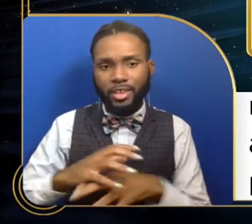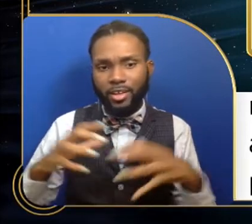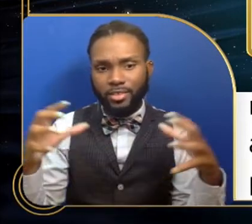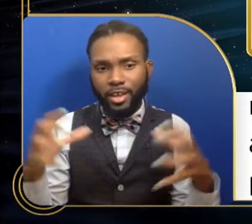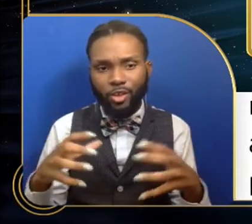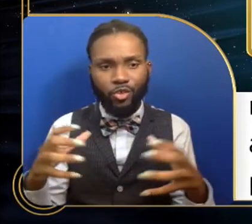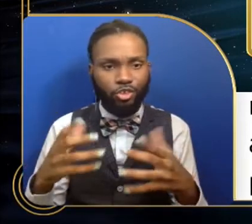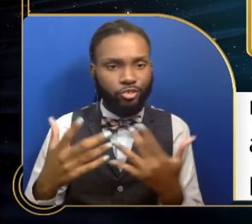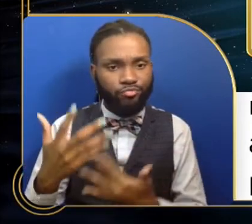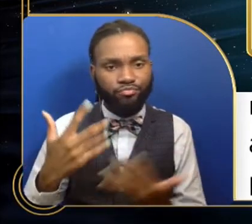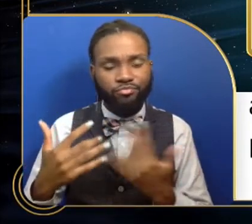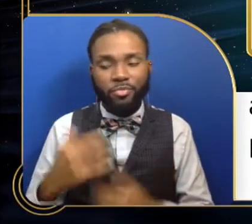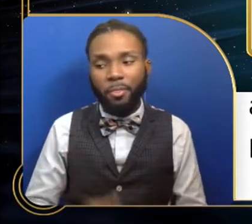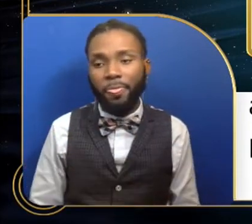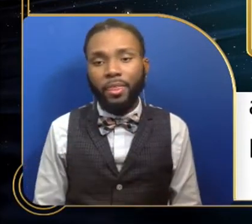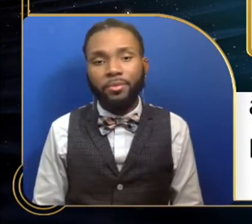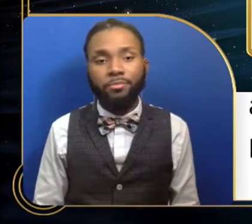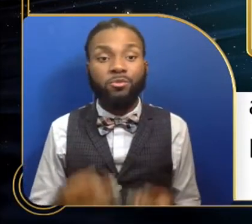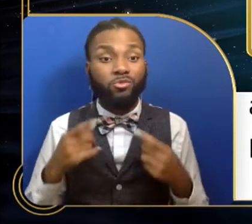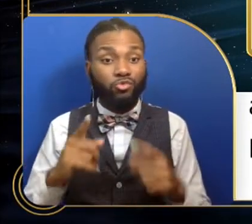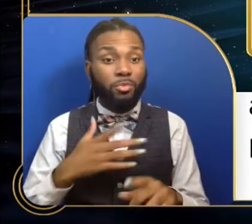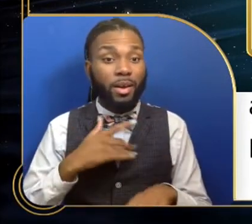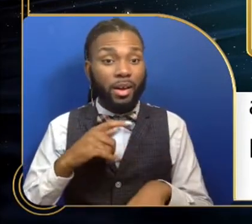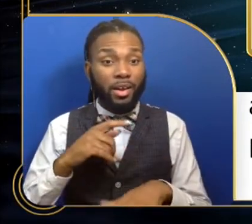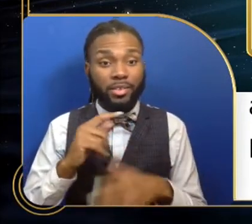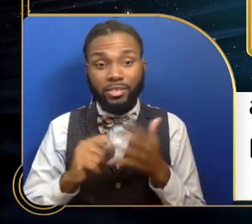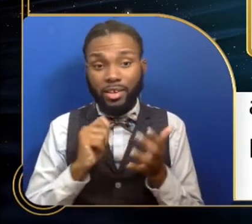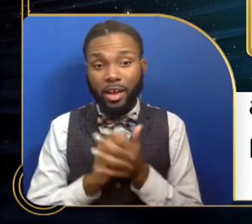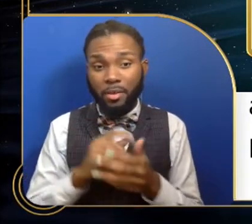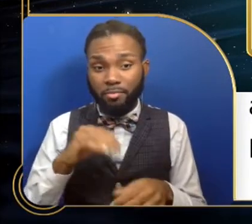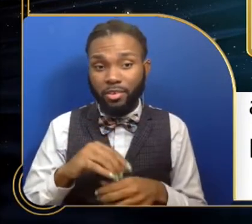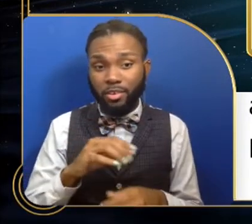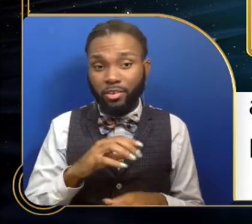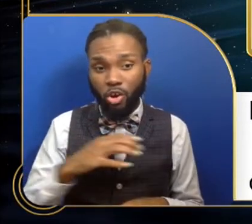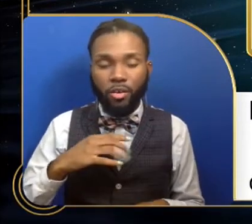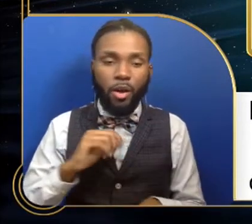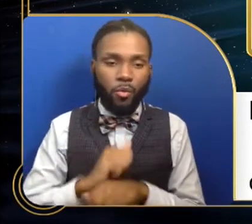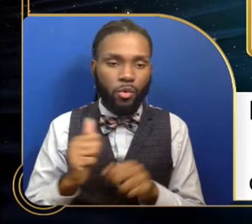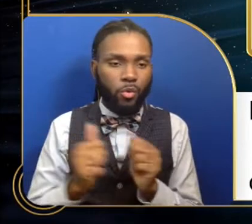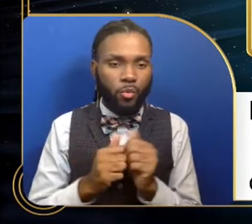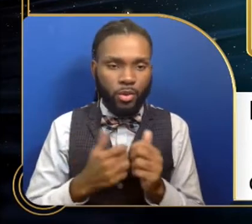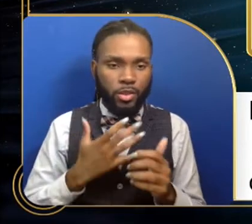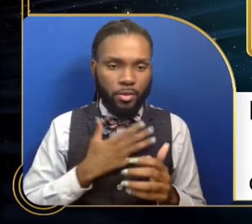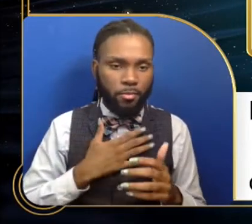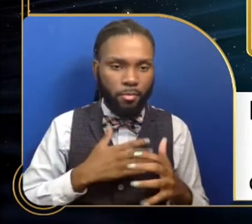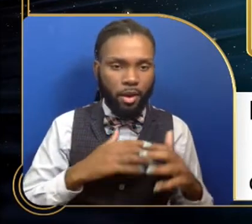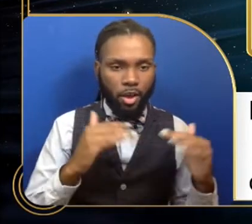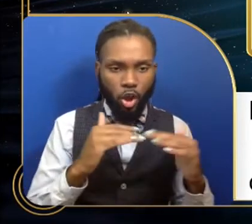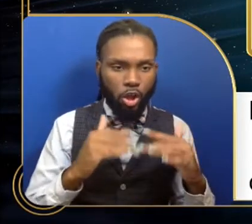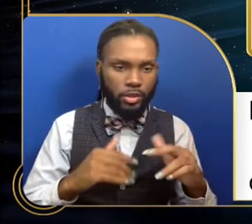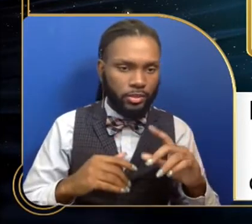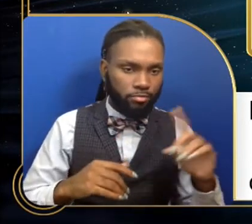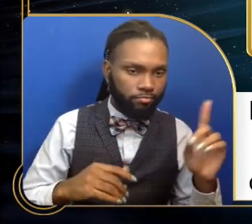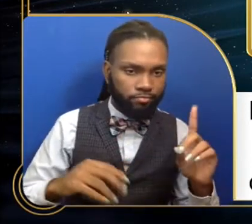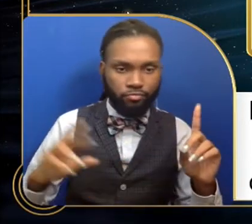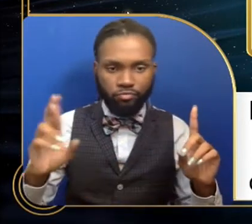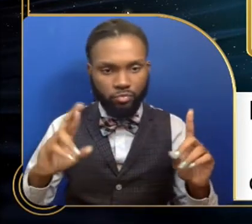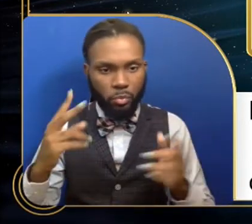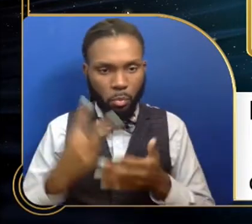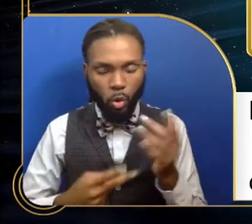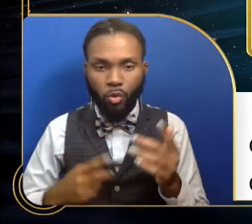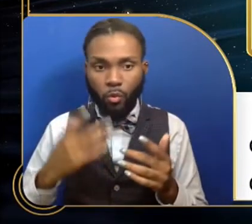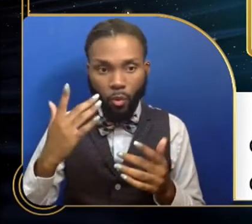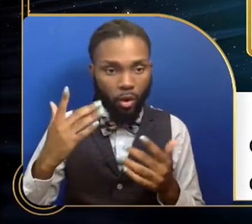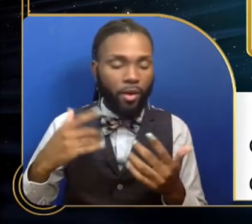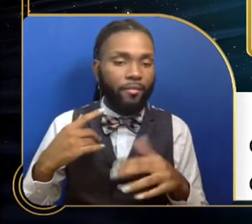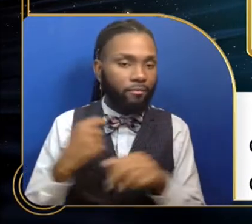my time in Congress, I've worked with my colleagues on both sides of the aisle to fight for disability rights and to